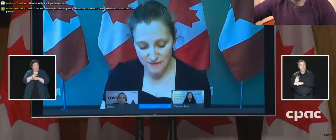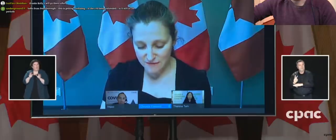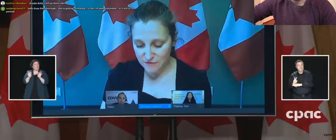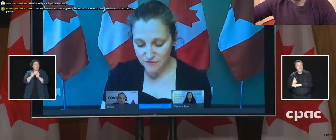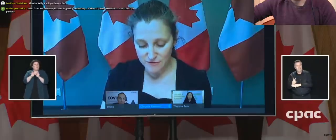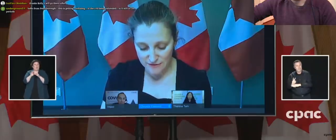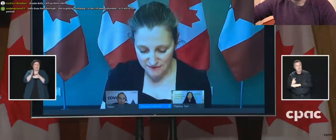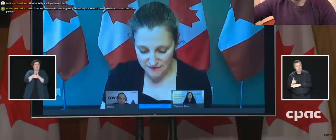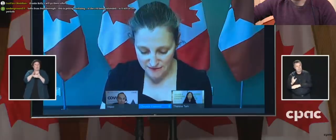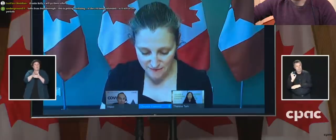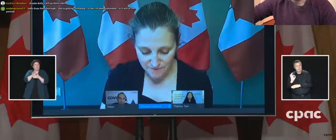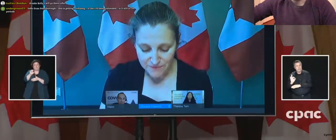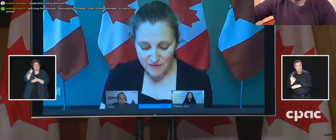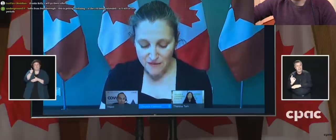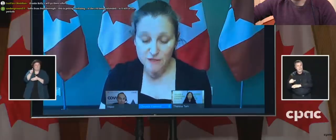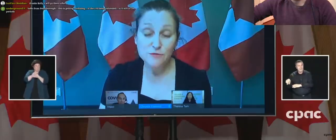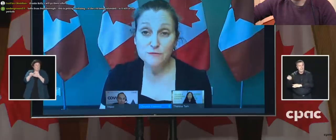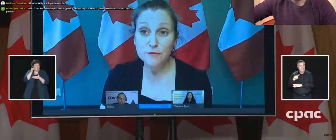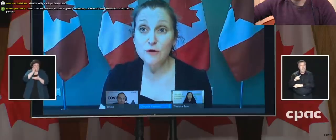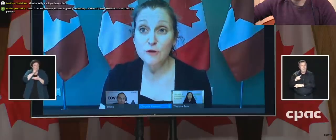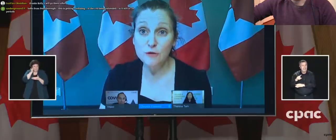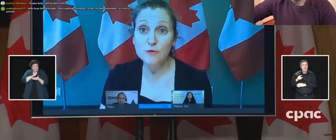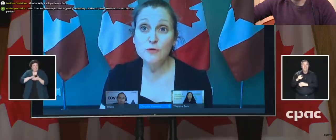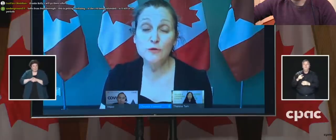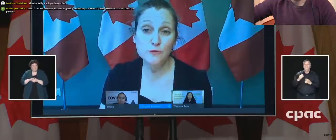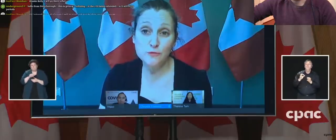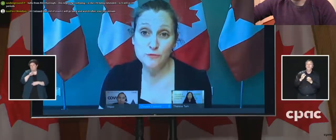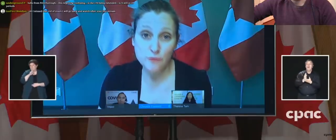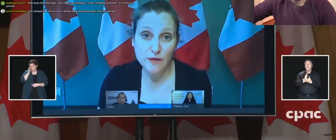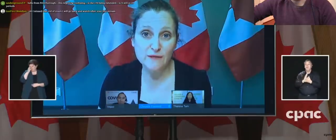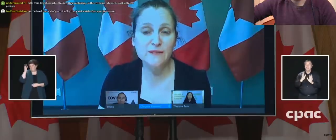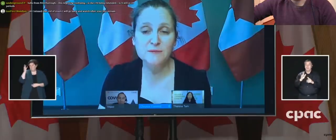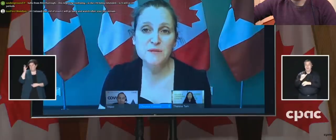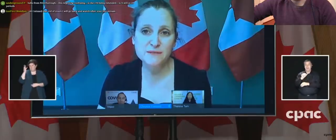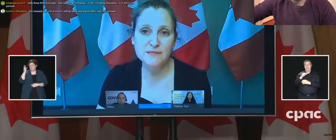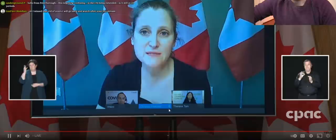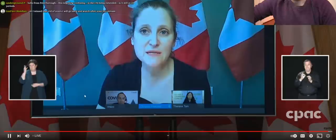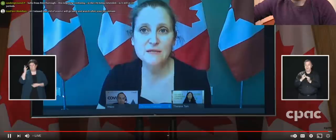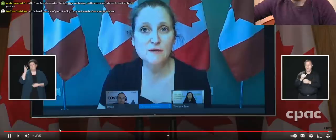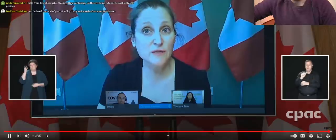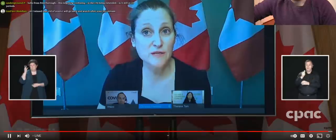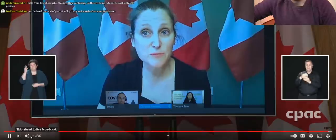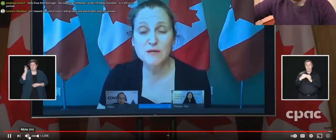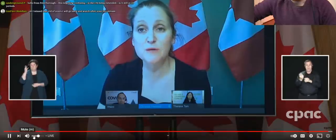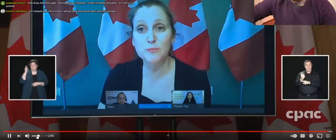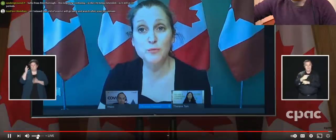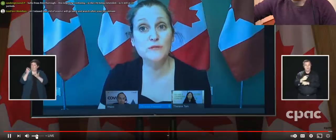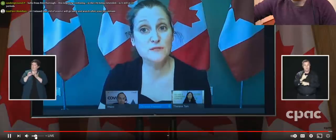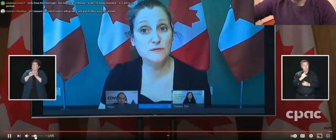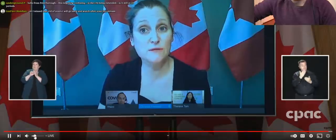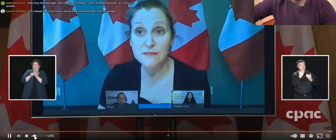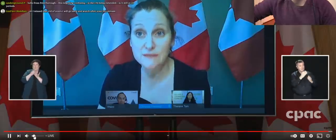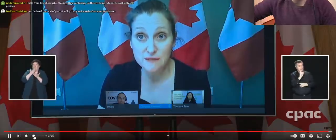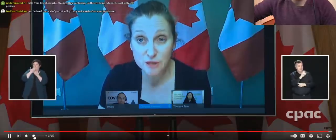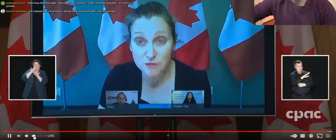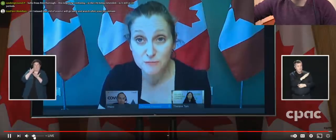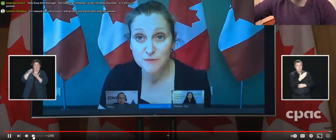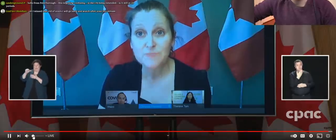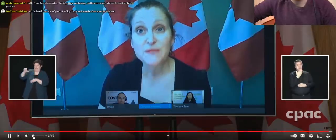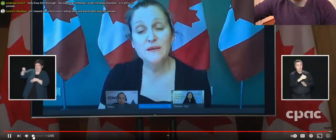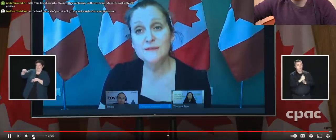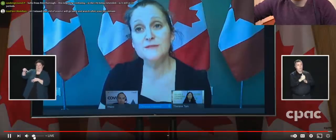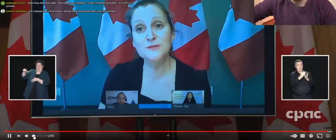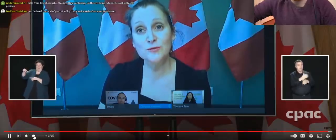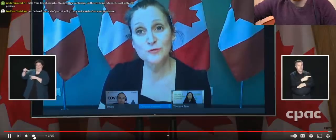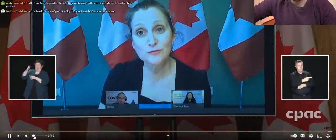of $10 a day. Et je veux encore une fois remercier le Québec. Okay, so sort of just rehashing